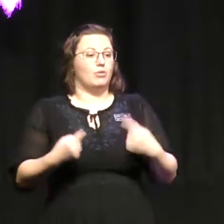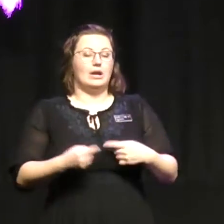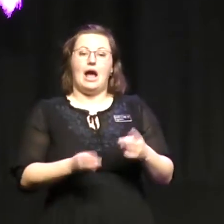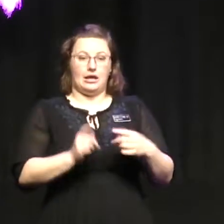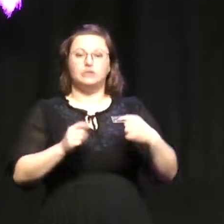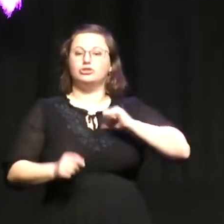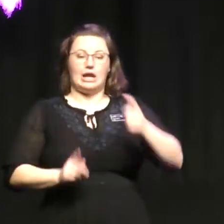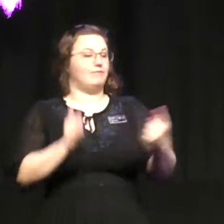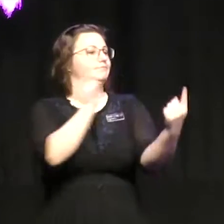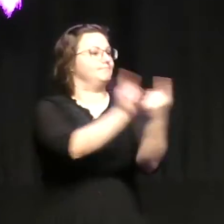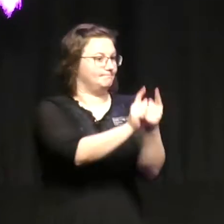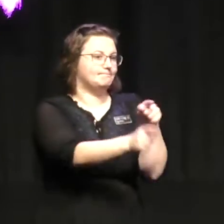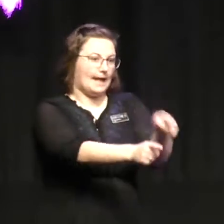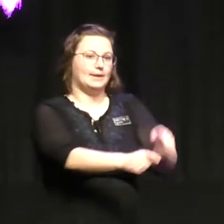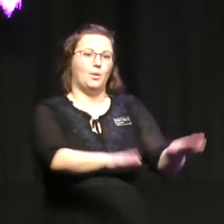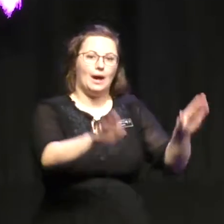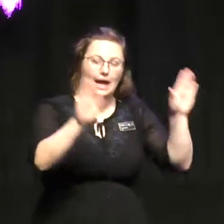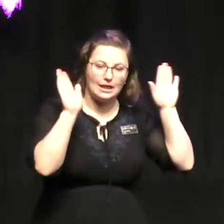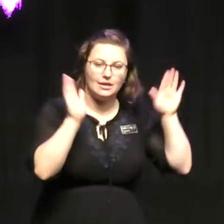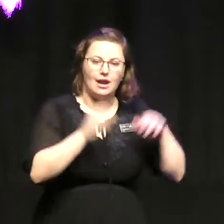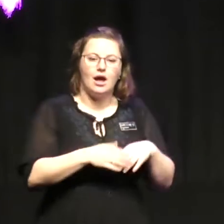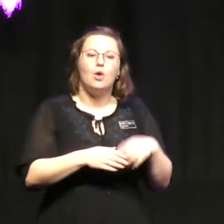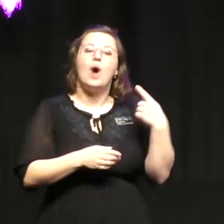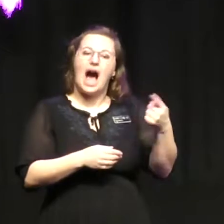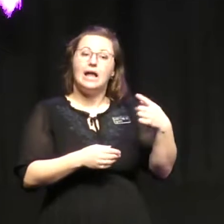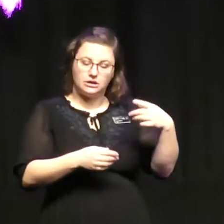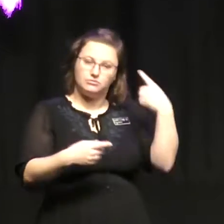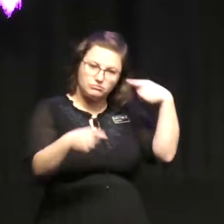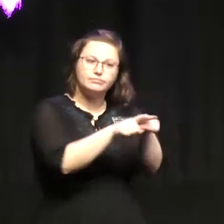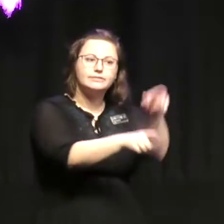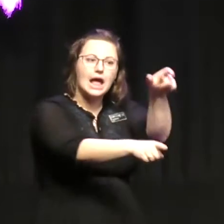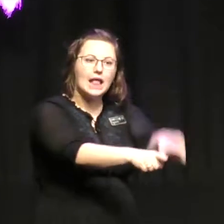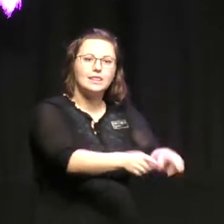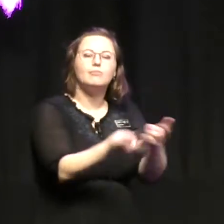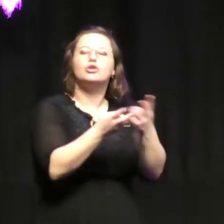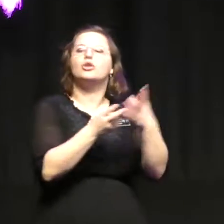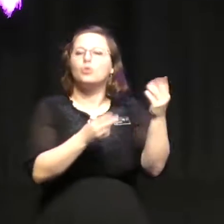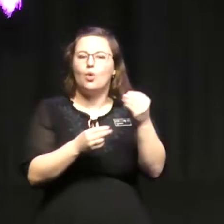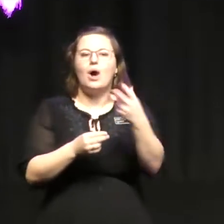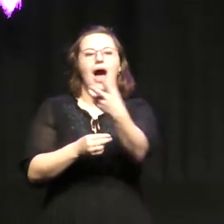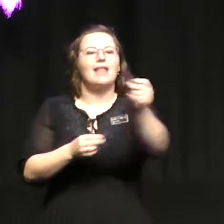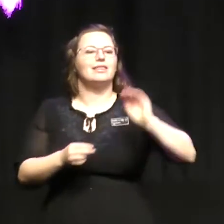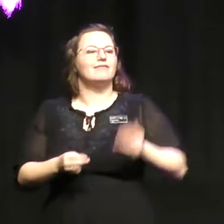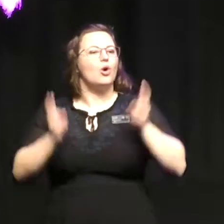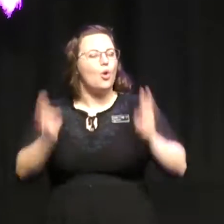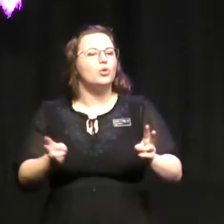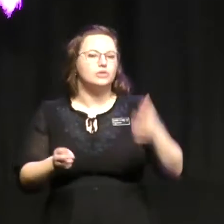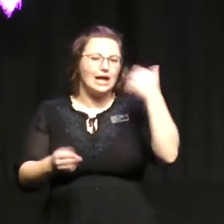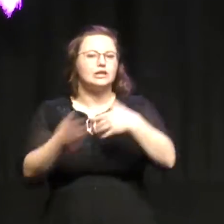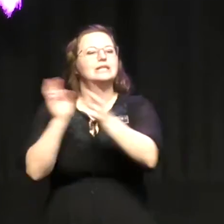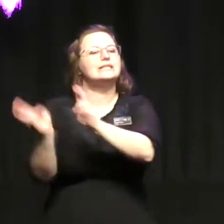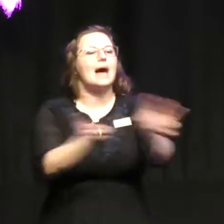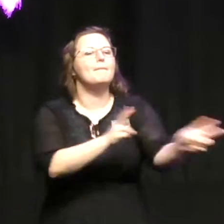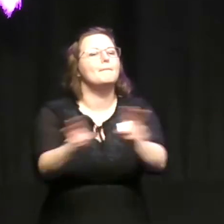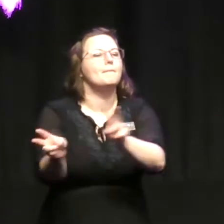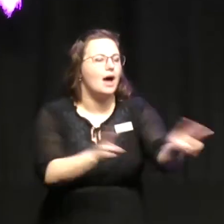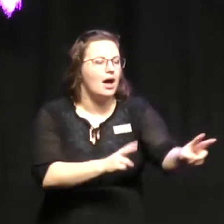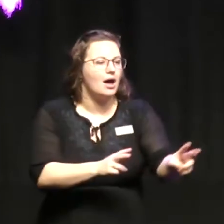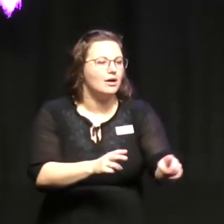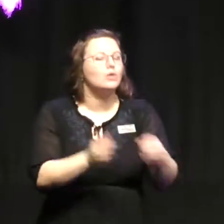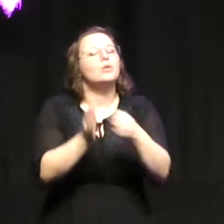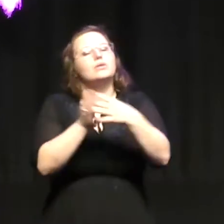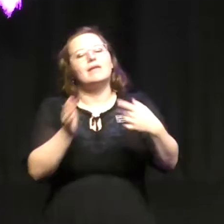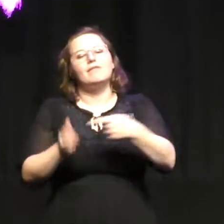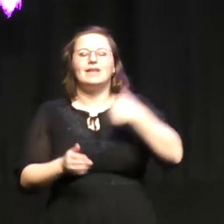her. His approval opened the door for other girls like her. Therefore, we all can